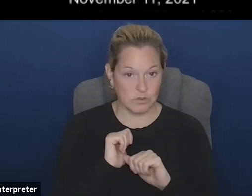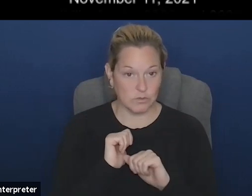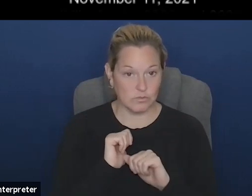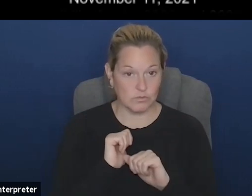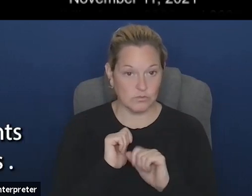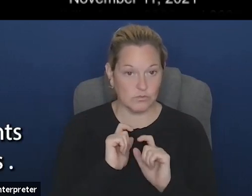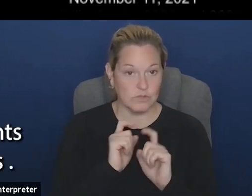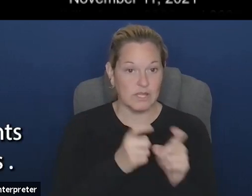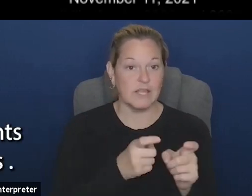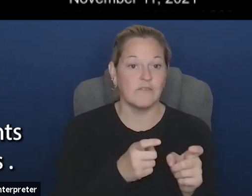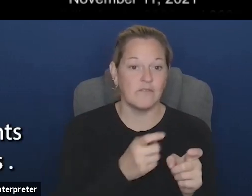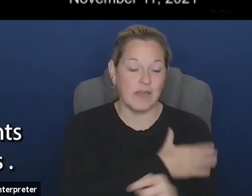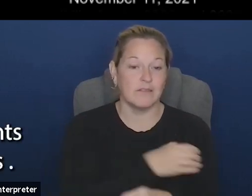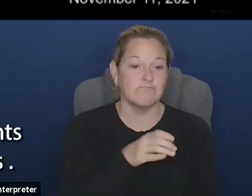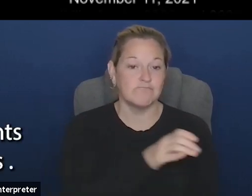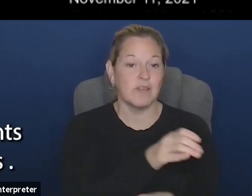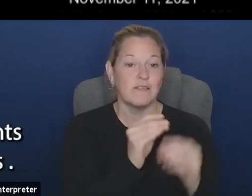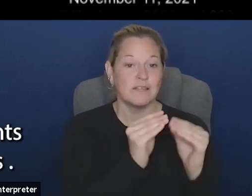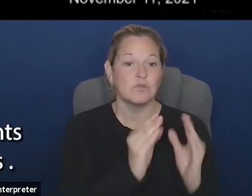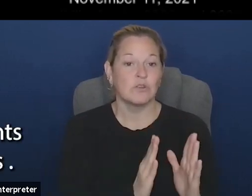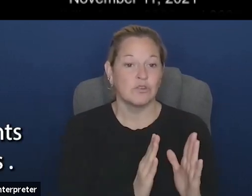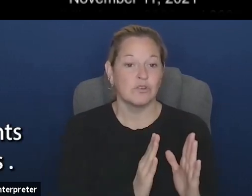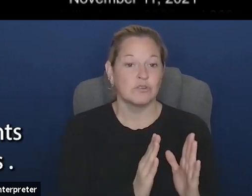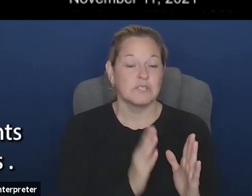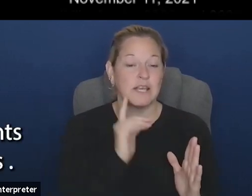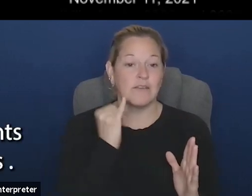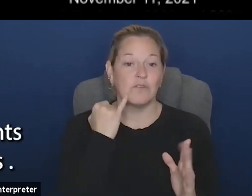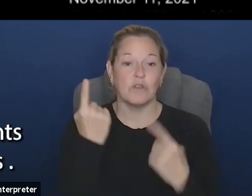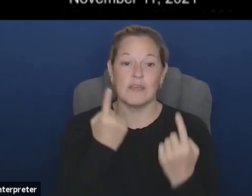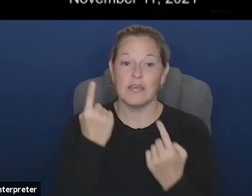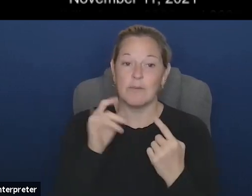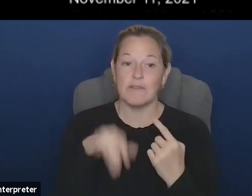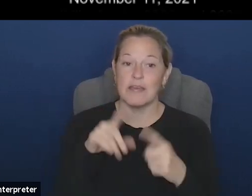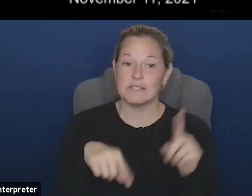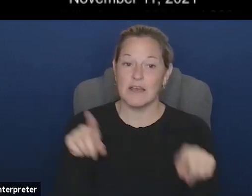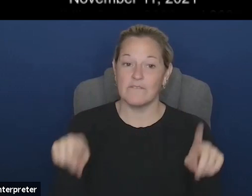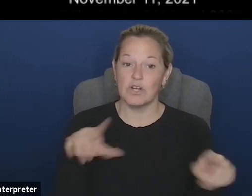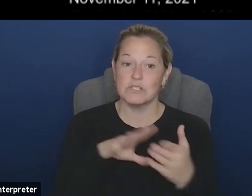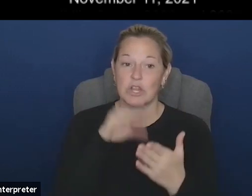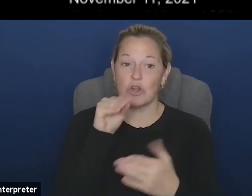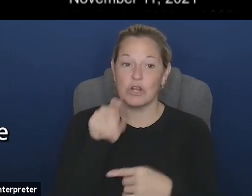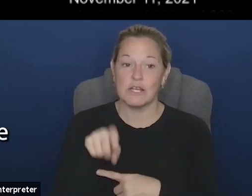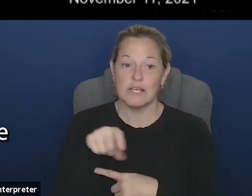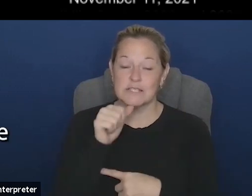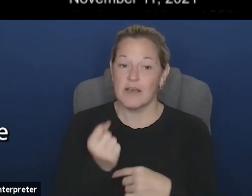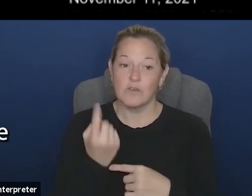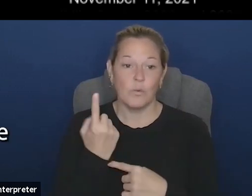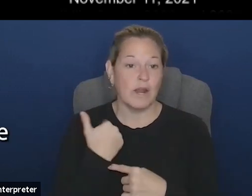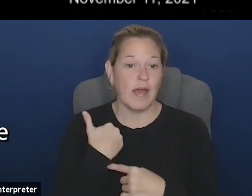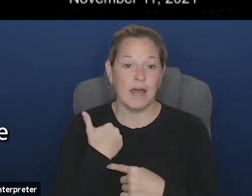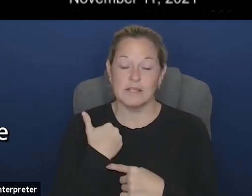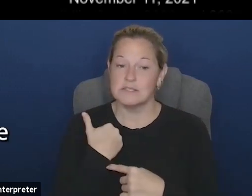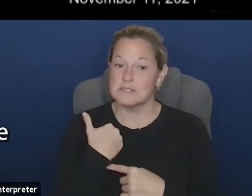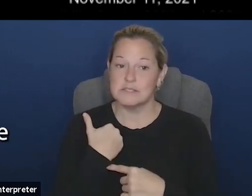that that we're really thinking about students with a diverse array of learning needs. Not everyone has the same cultural background. I didn't know what hockey